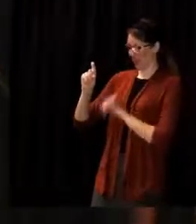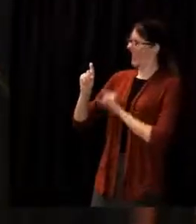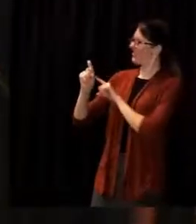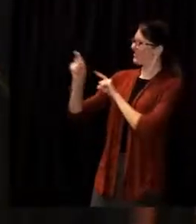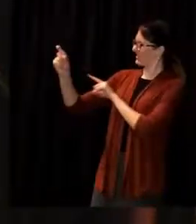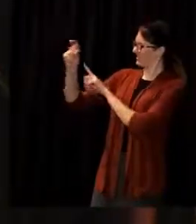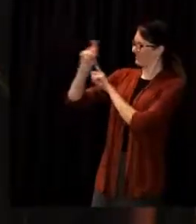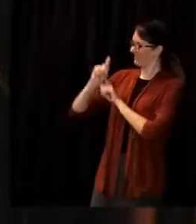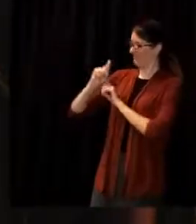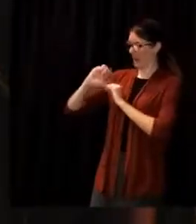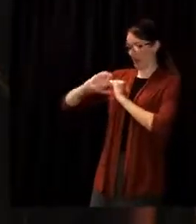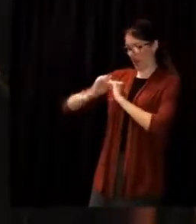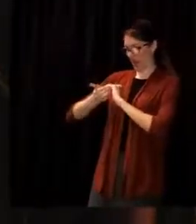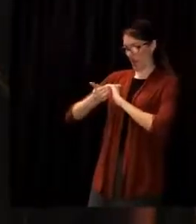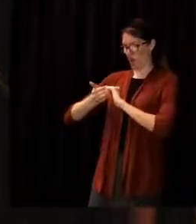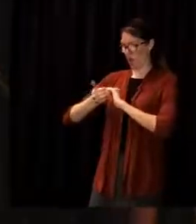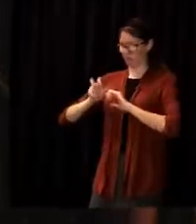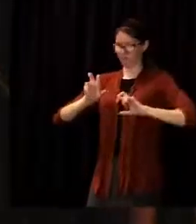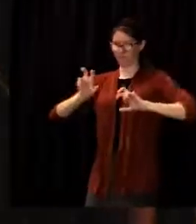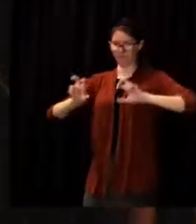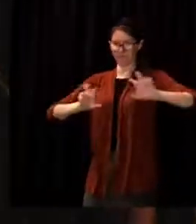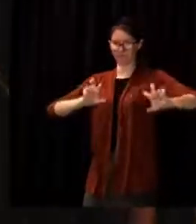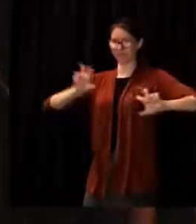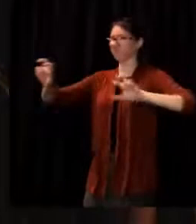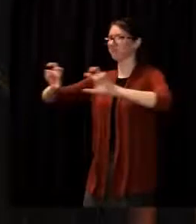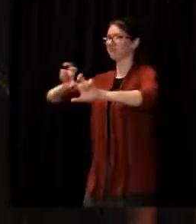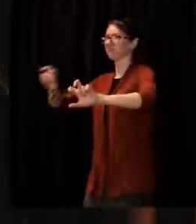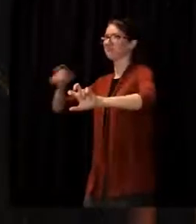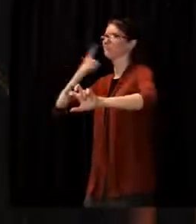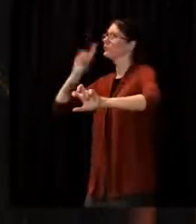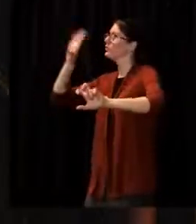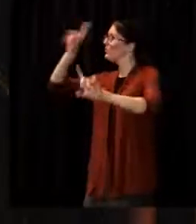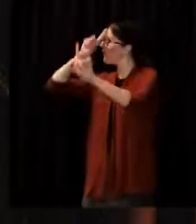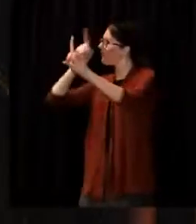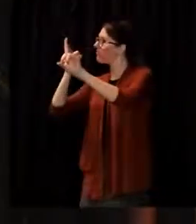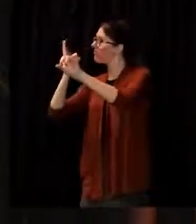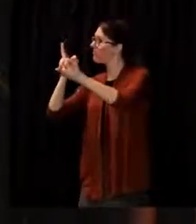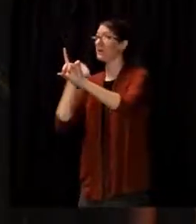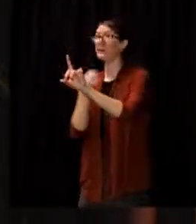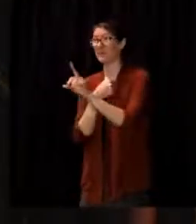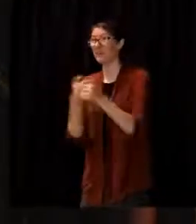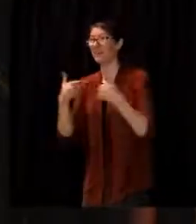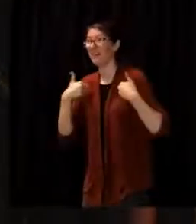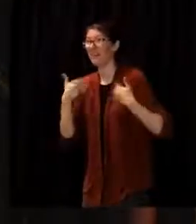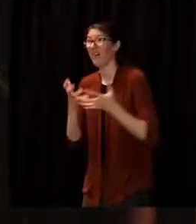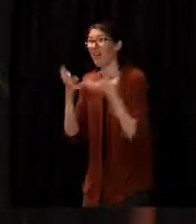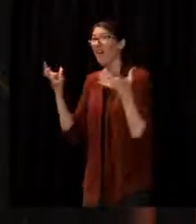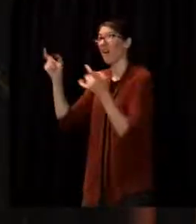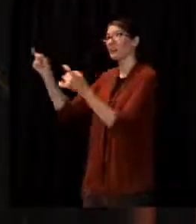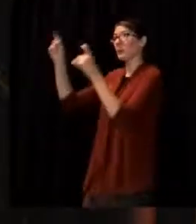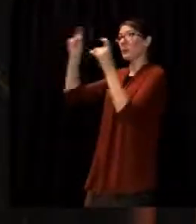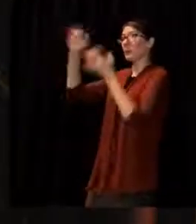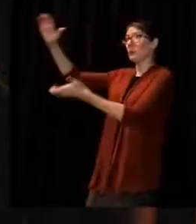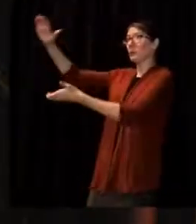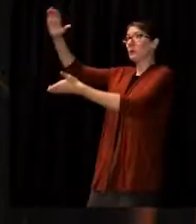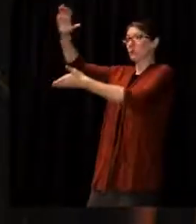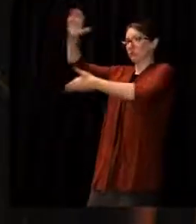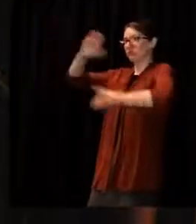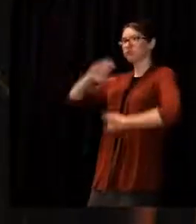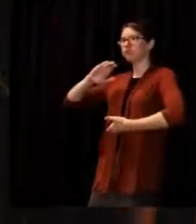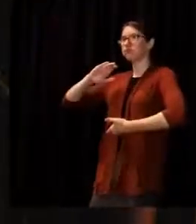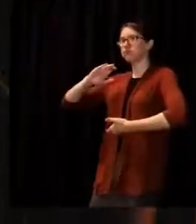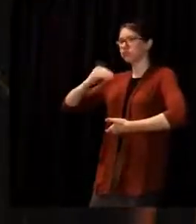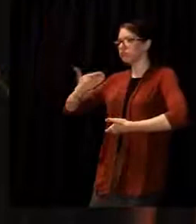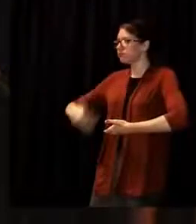use it for your purposes? And we discovered something in this. Ladies and gentlemen, we have a lot. God has entrusted us with a tremendous